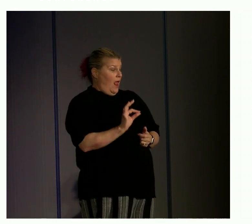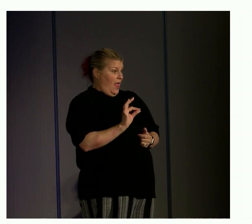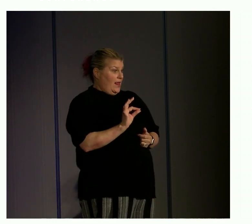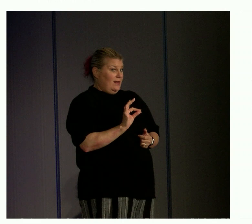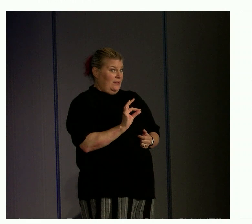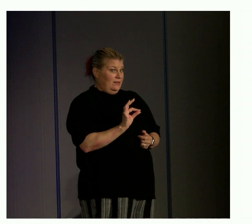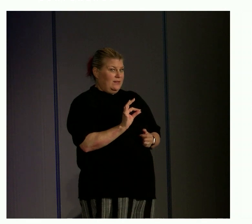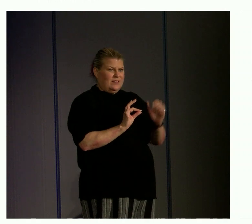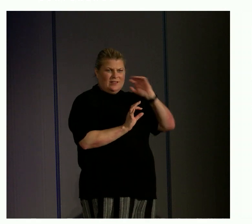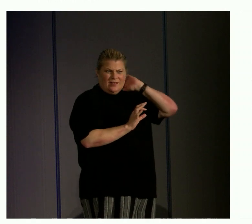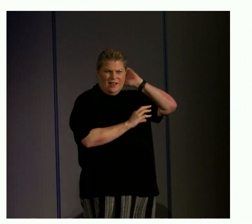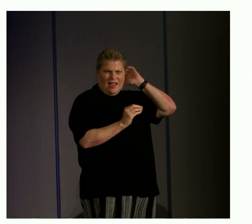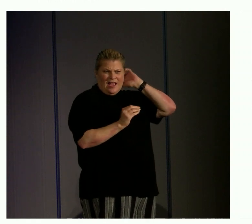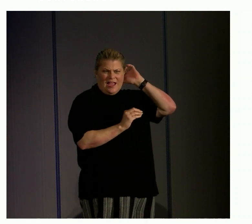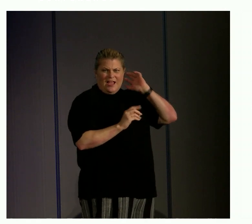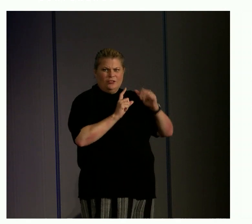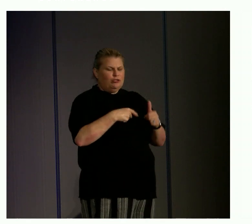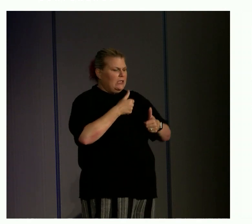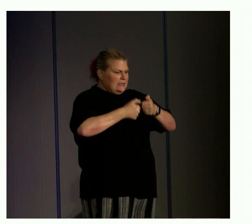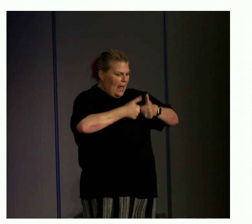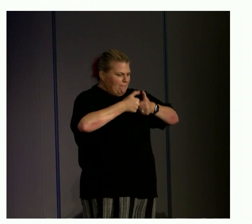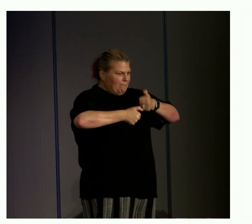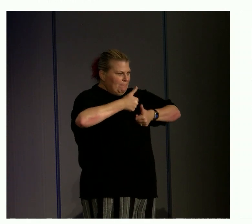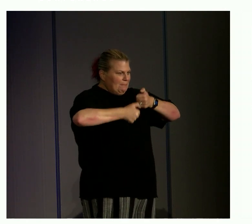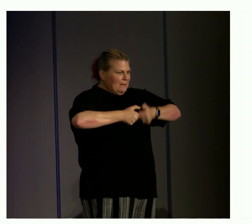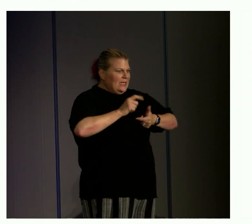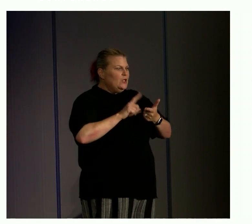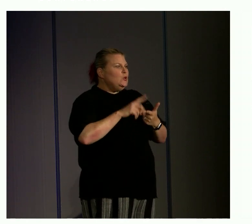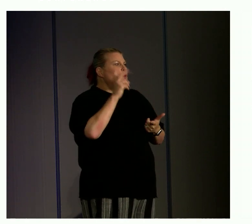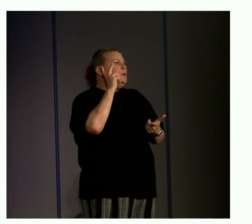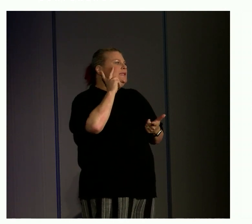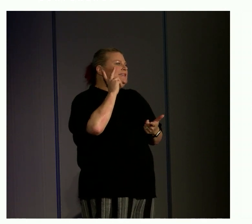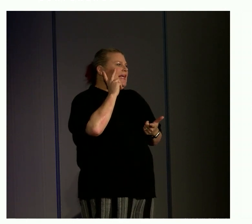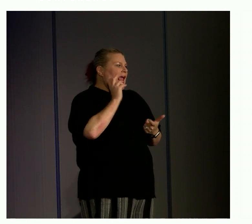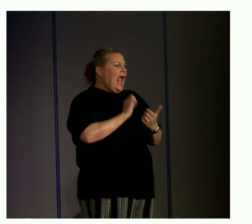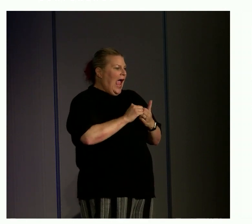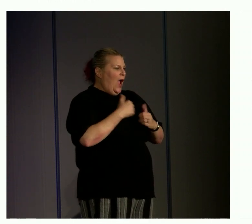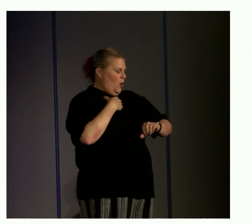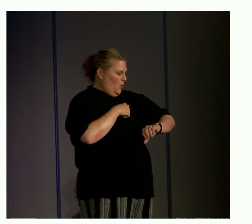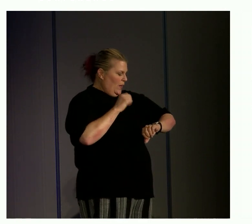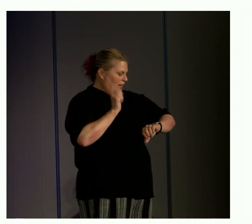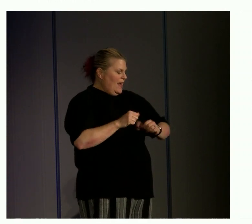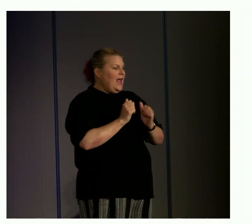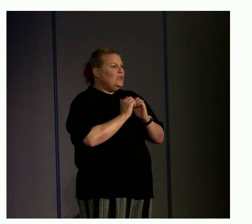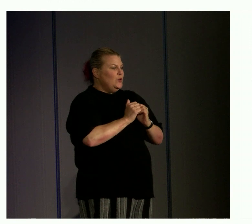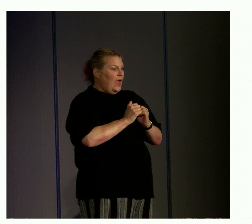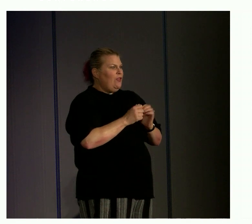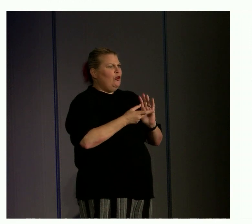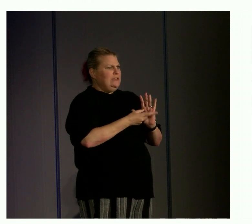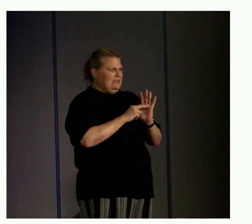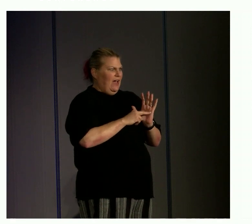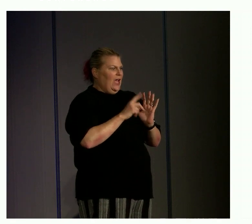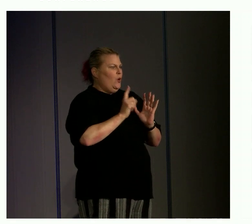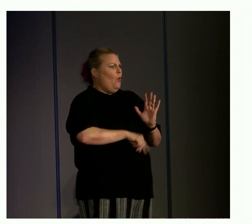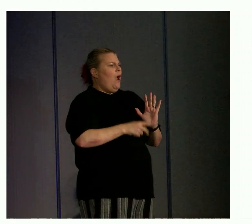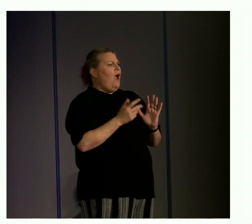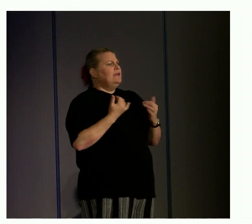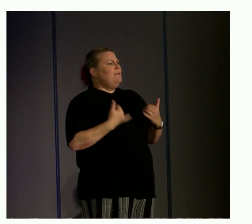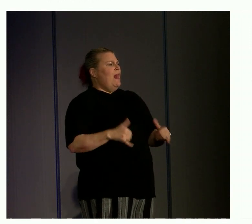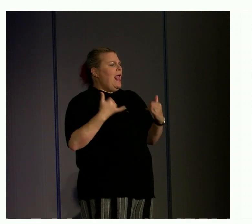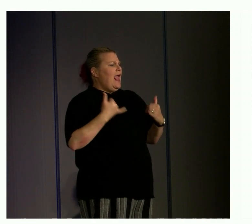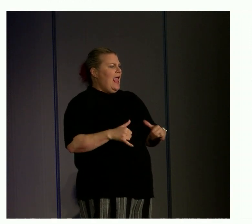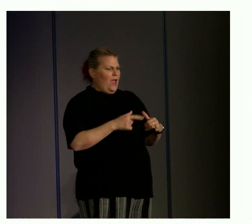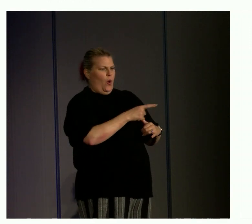39895309. And just type to see how we can together define what is play. So